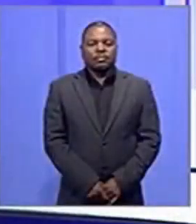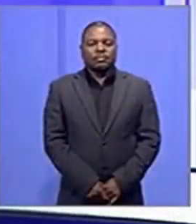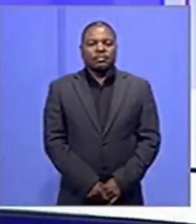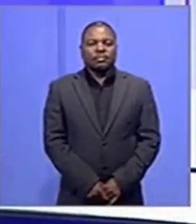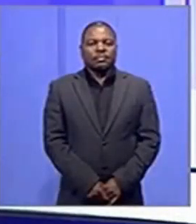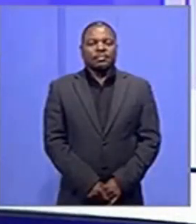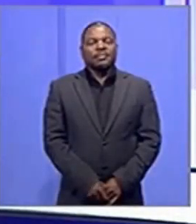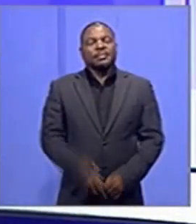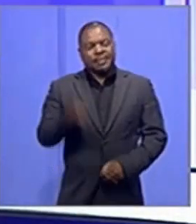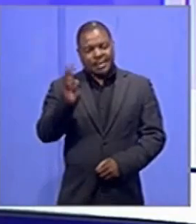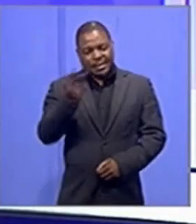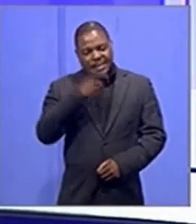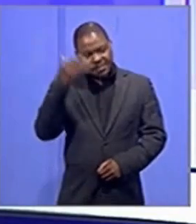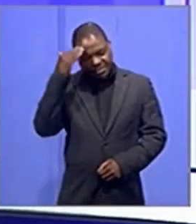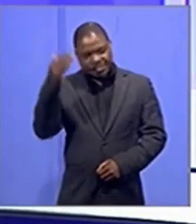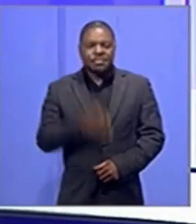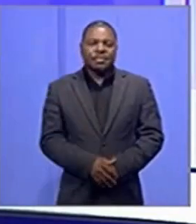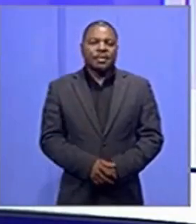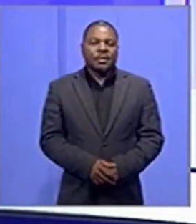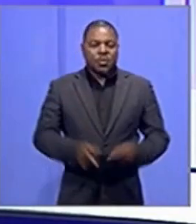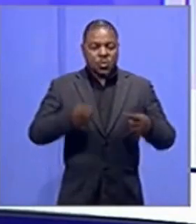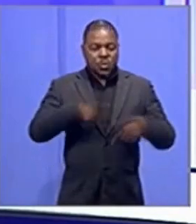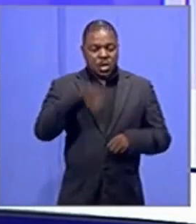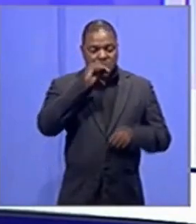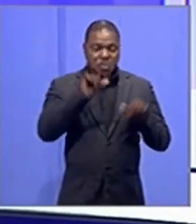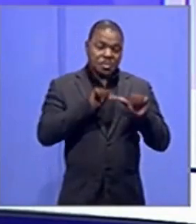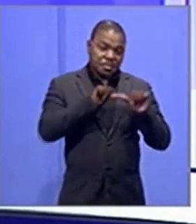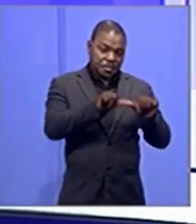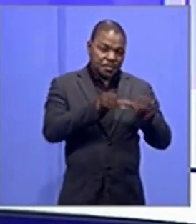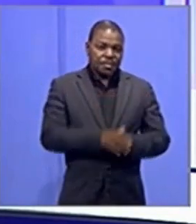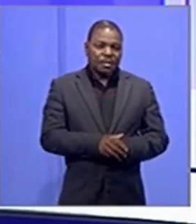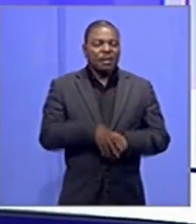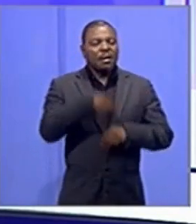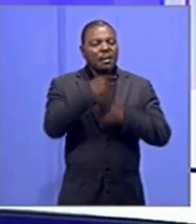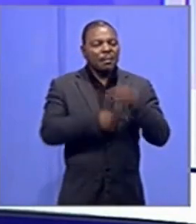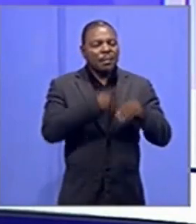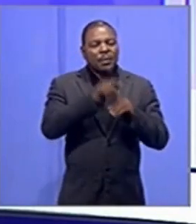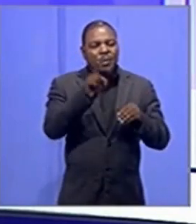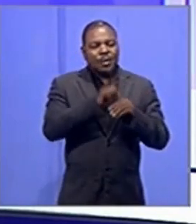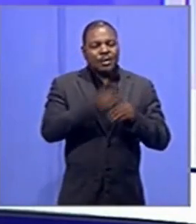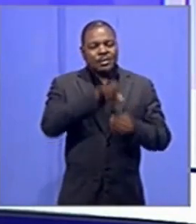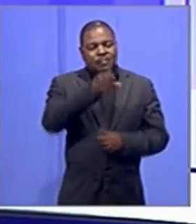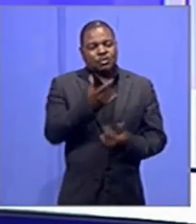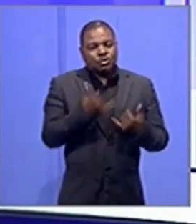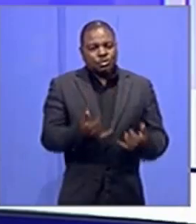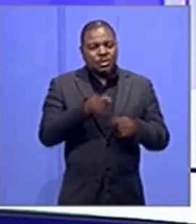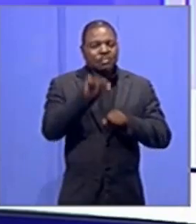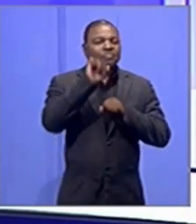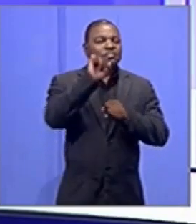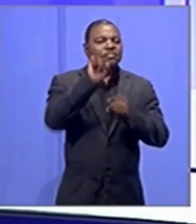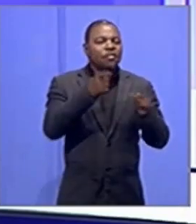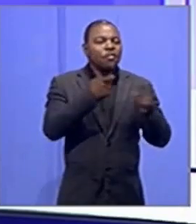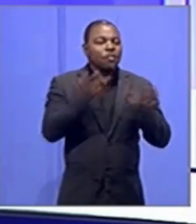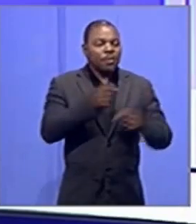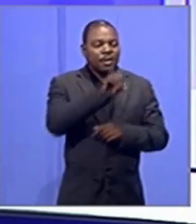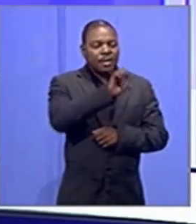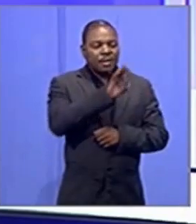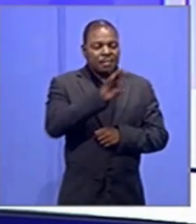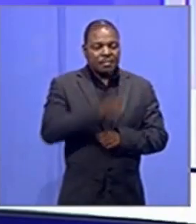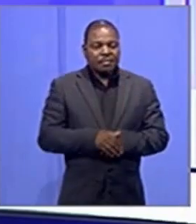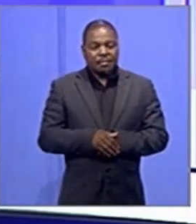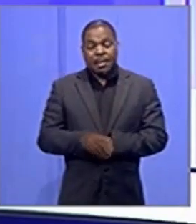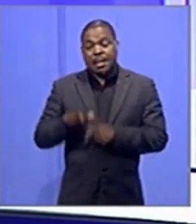Ke nnete madume ga a rekwe re tswela pele ka ditaba tše di amanago le megwanto ya letšatši ye e rulagantšwego ke EFF. Ka